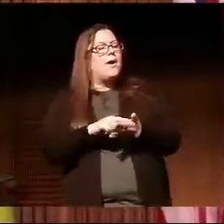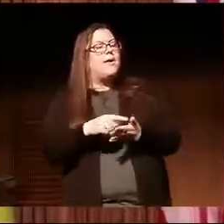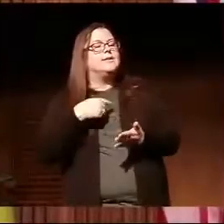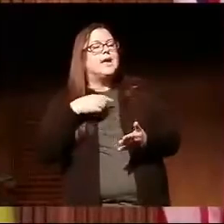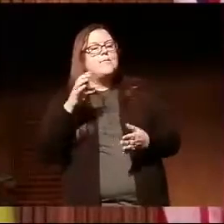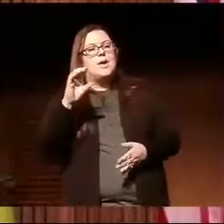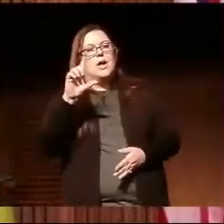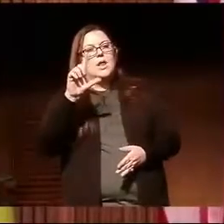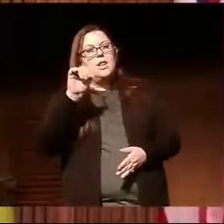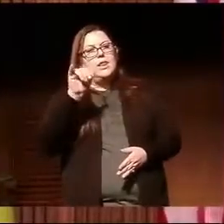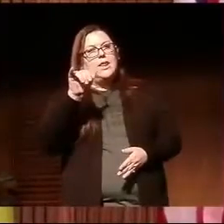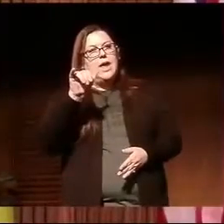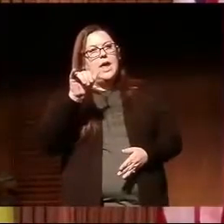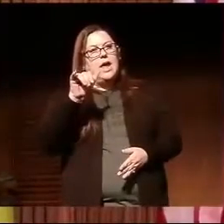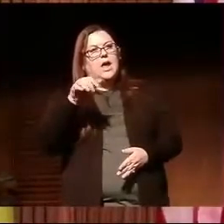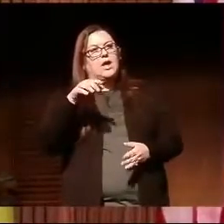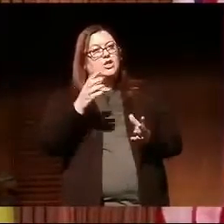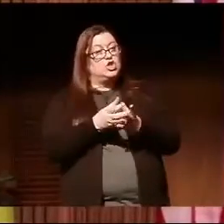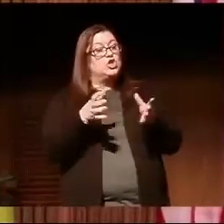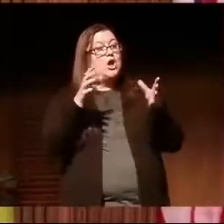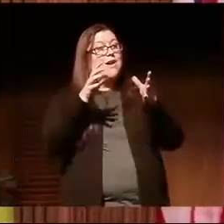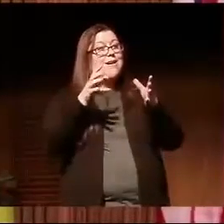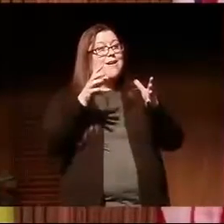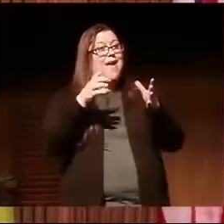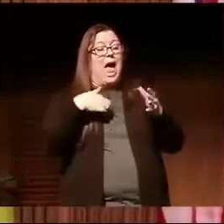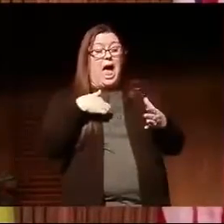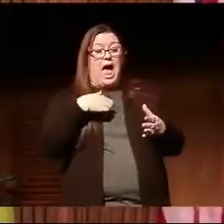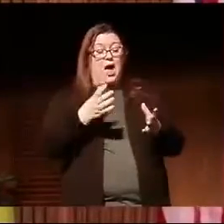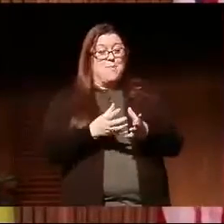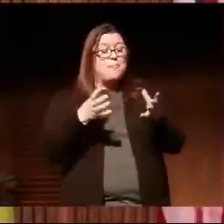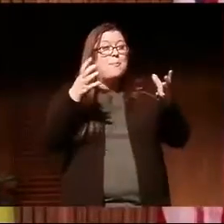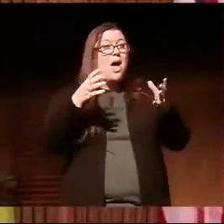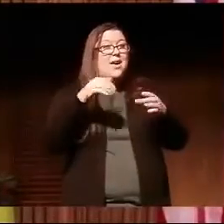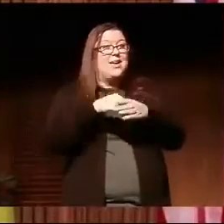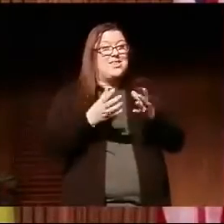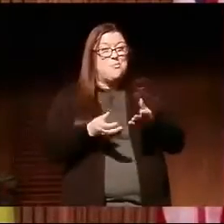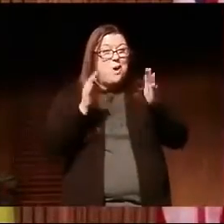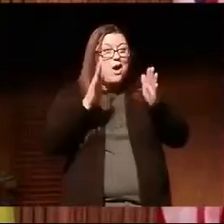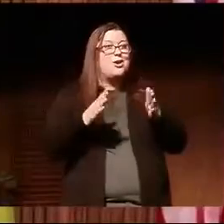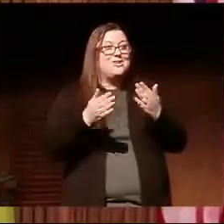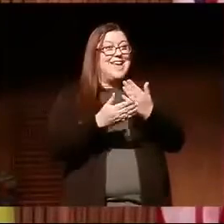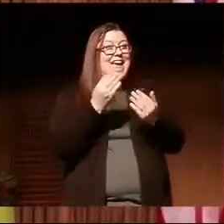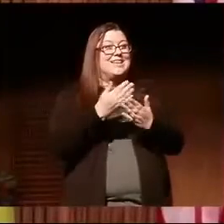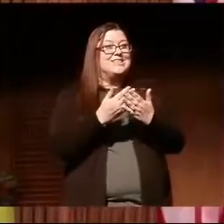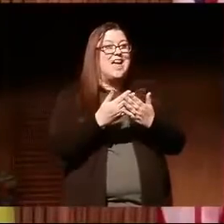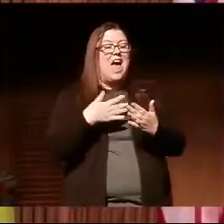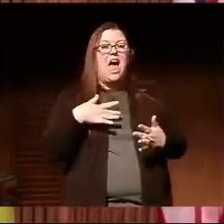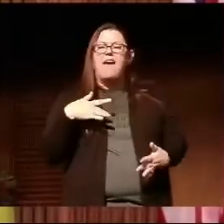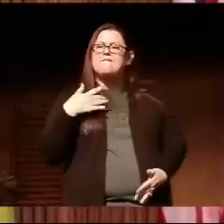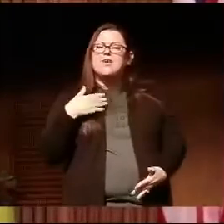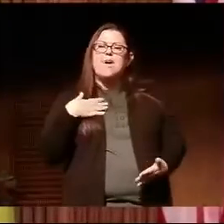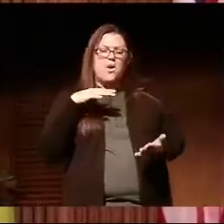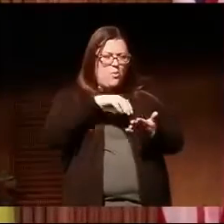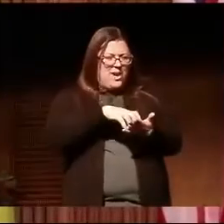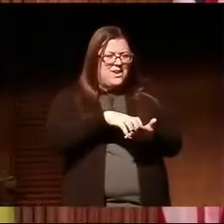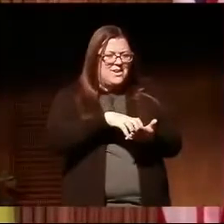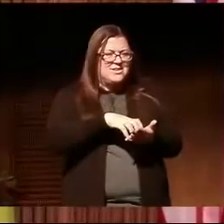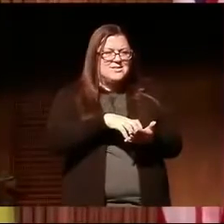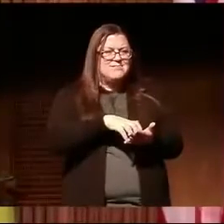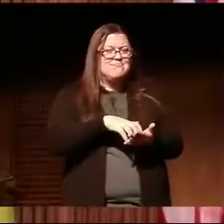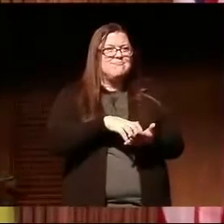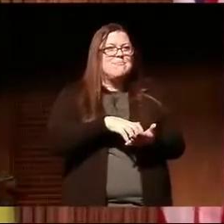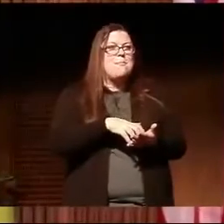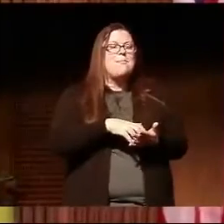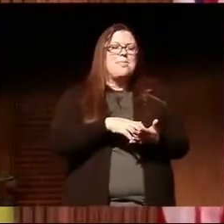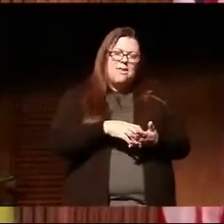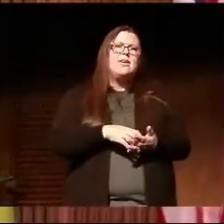a pot in the potter's hand. And I feel my own weakness and my own shortcomings. And yes, that is right.